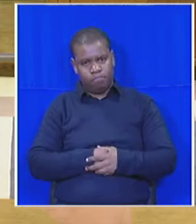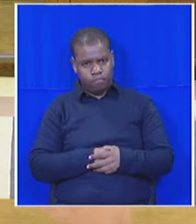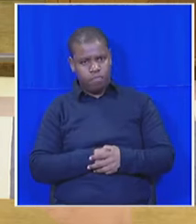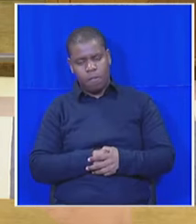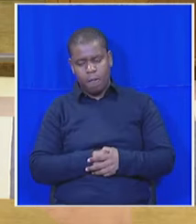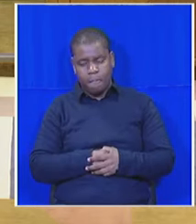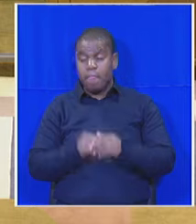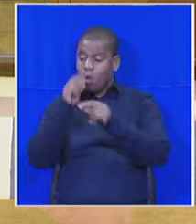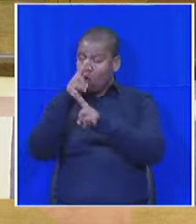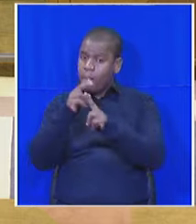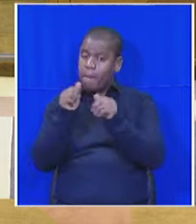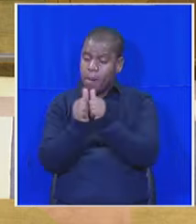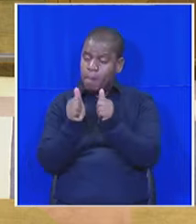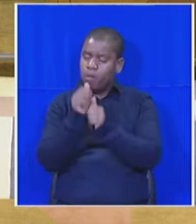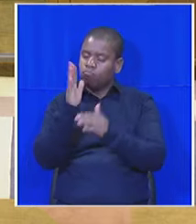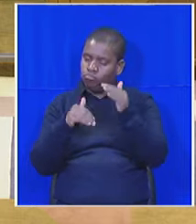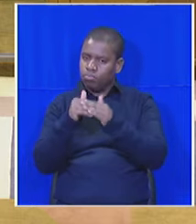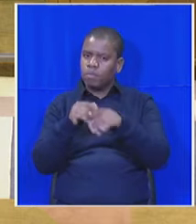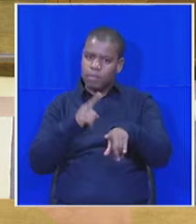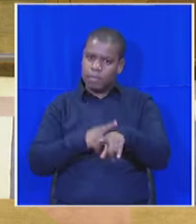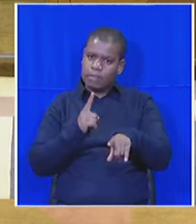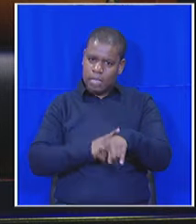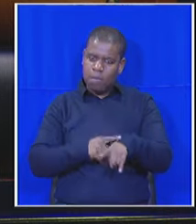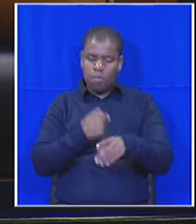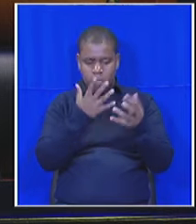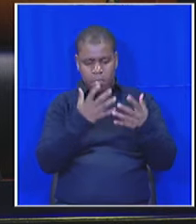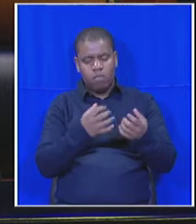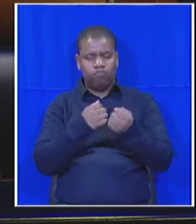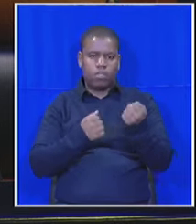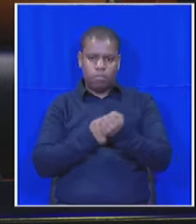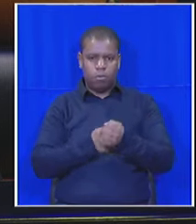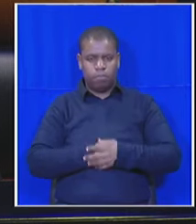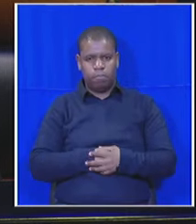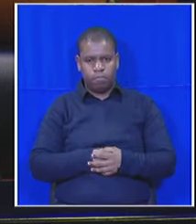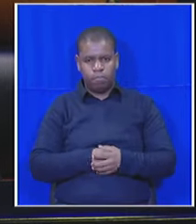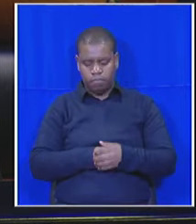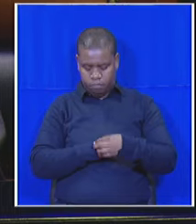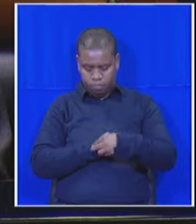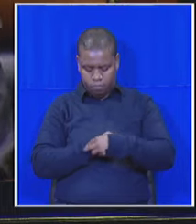Honourable member, your time is We expired. support this budget. Order, honourable members.